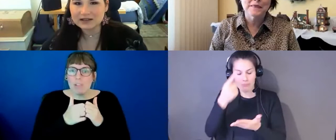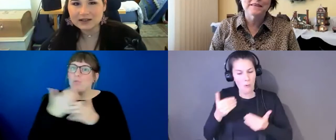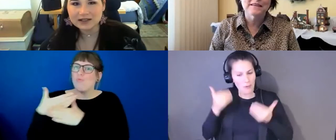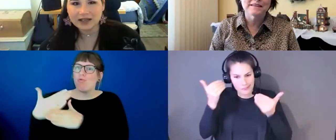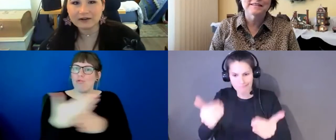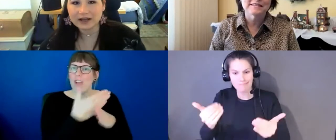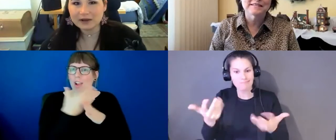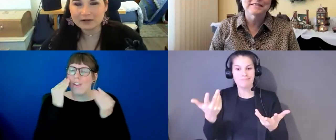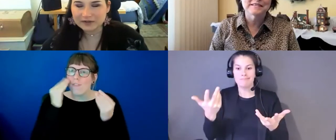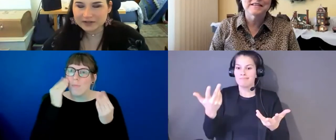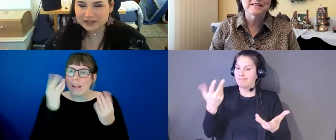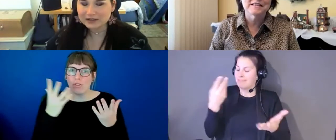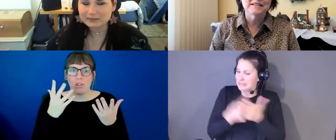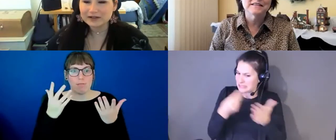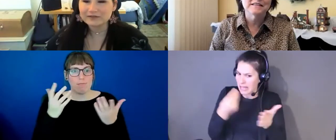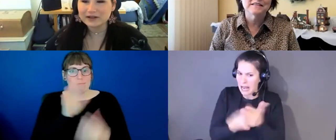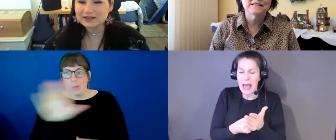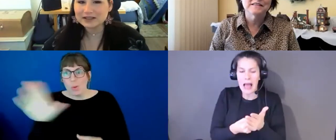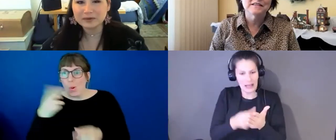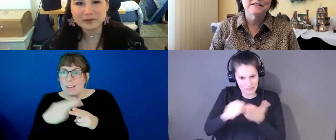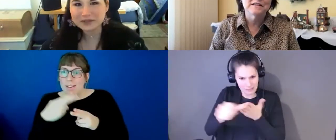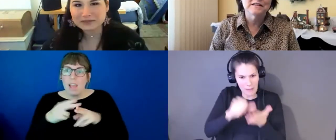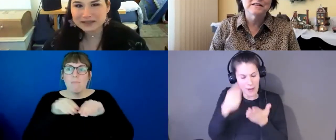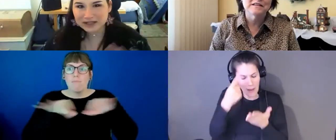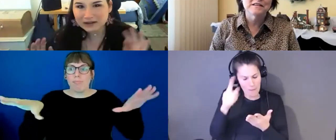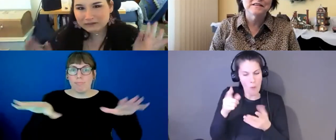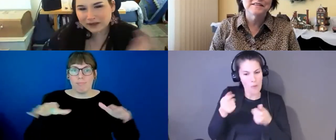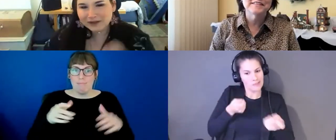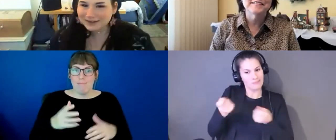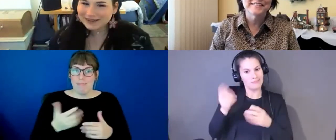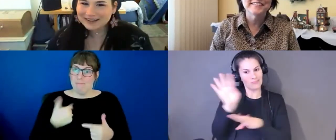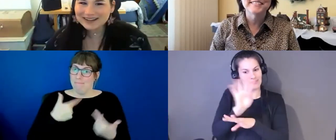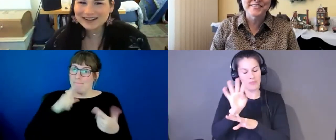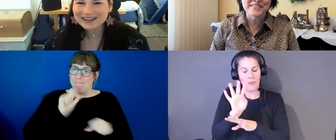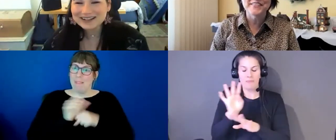and get our name out. I've done a little bit of self-promotion myself.